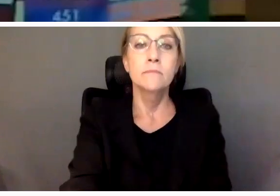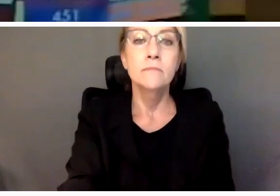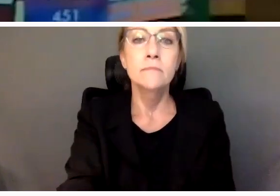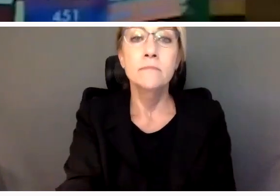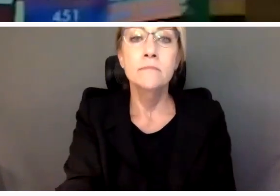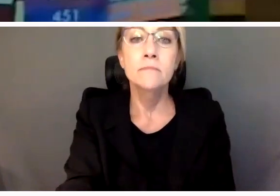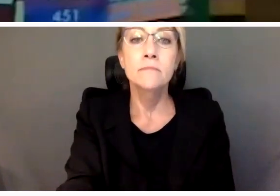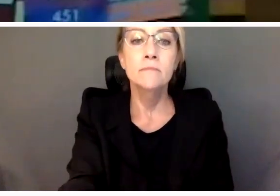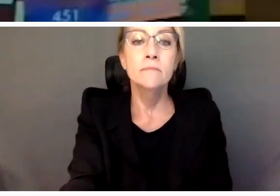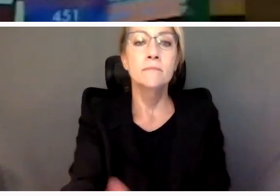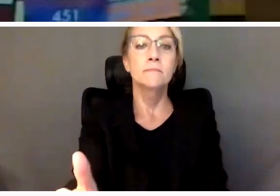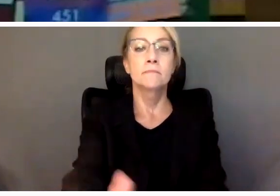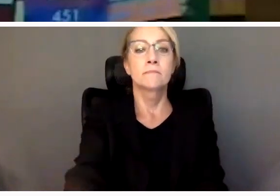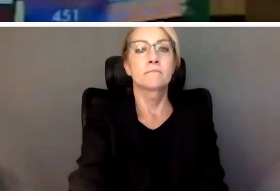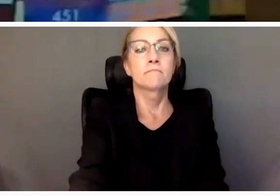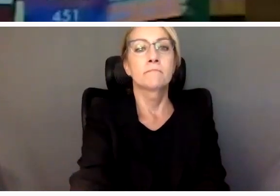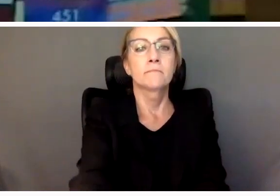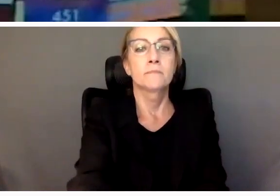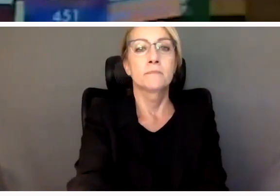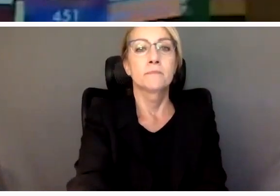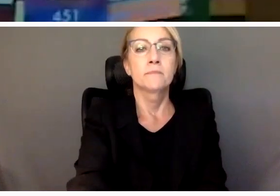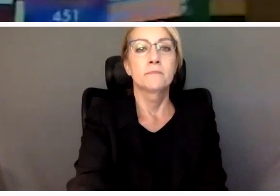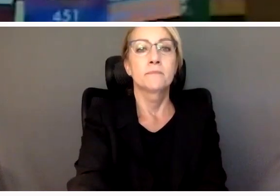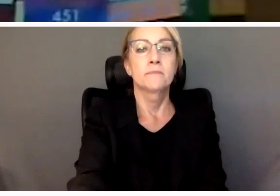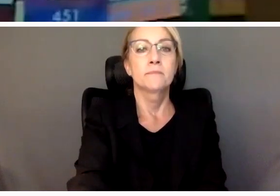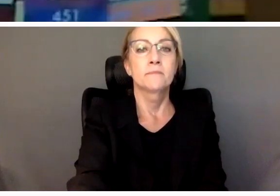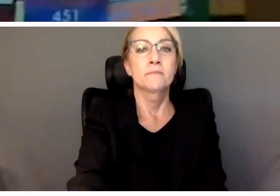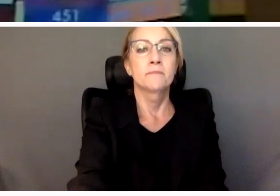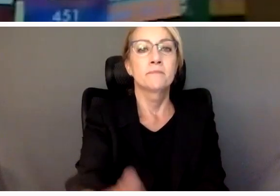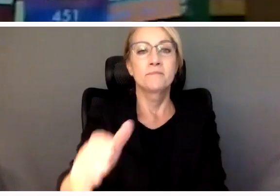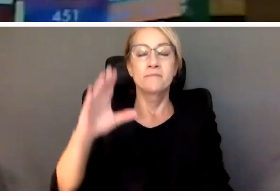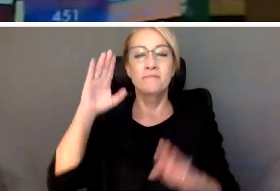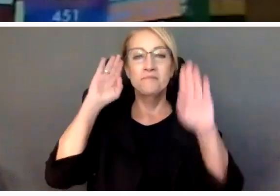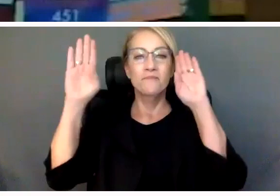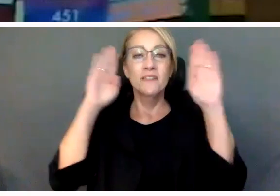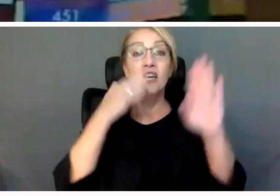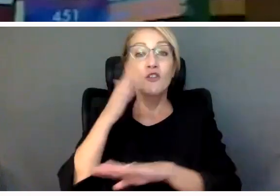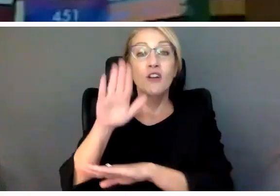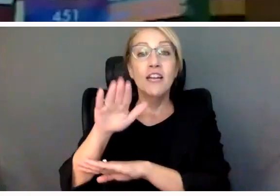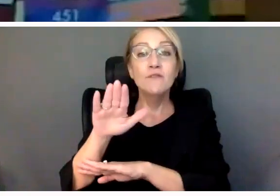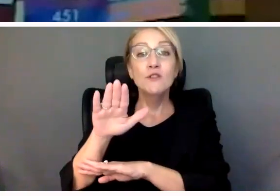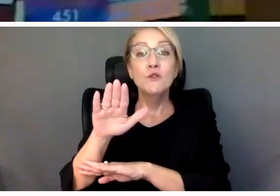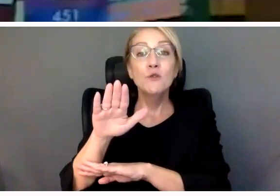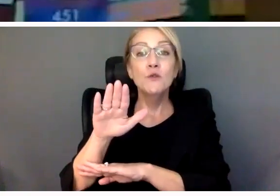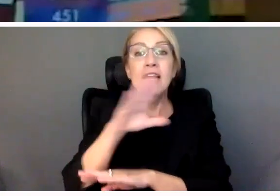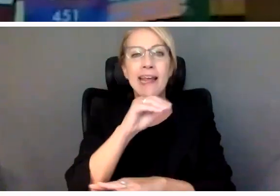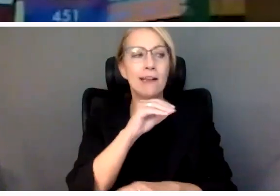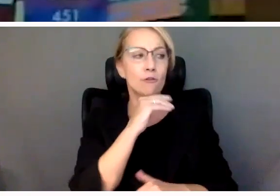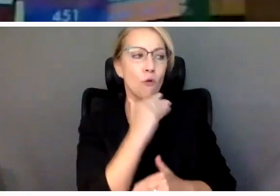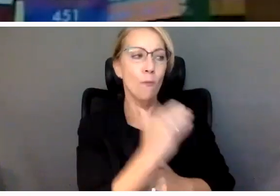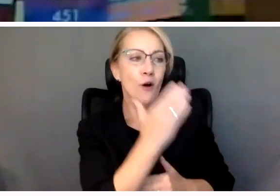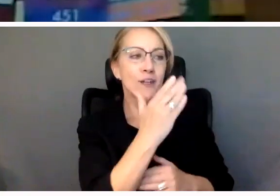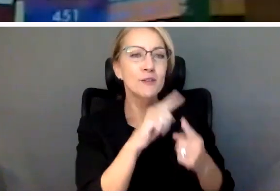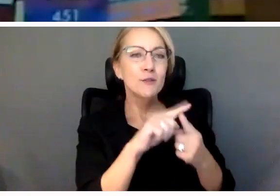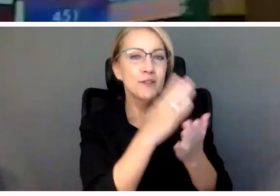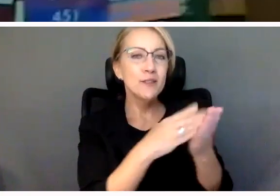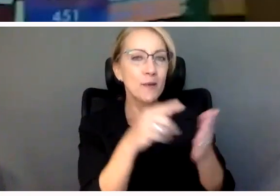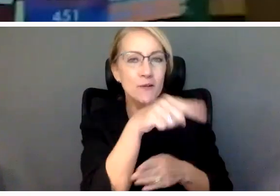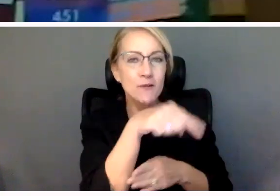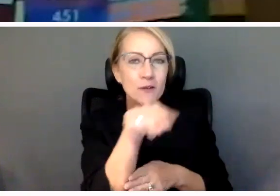Good afternoon and good morning to some of you. Welcome to Tea Time